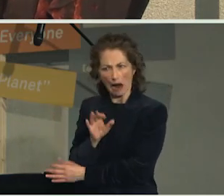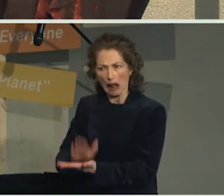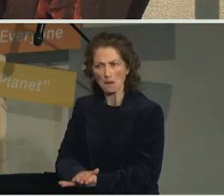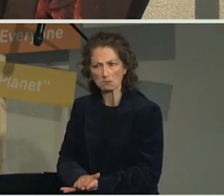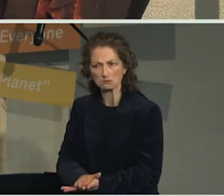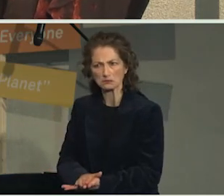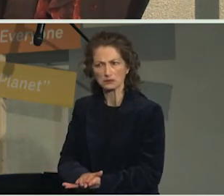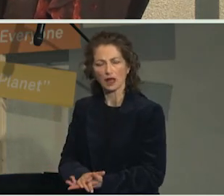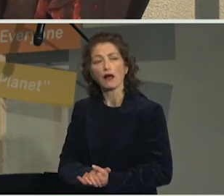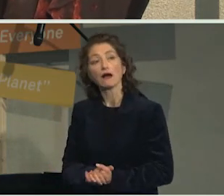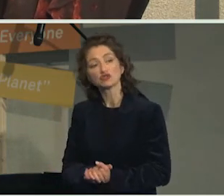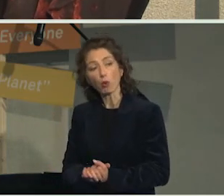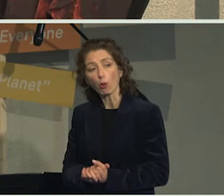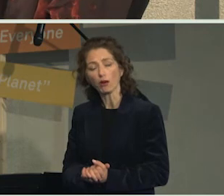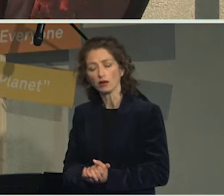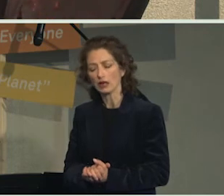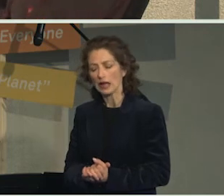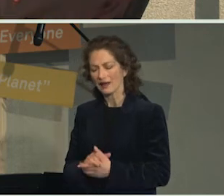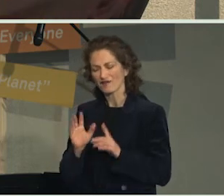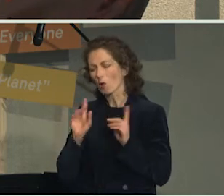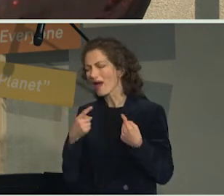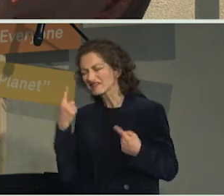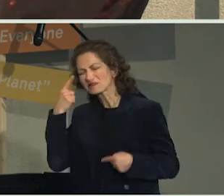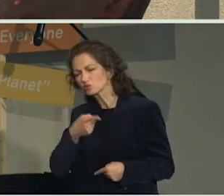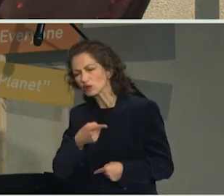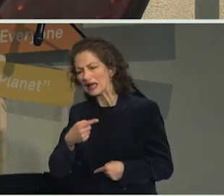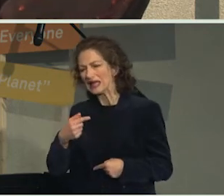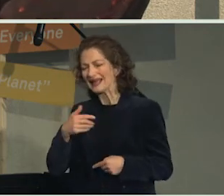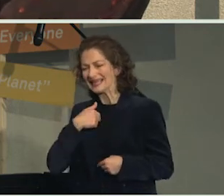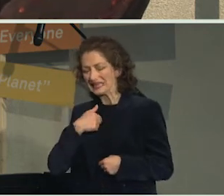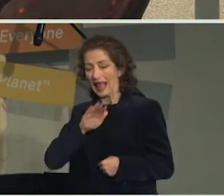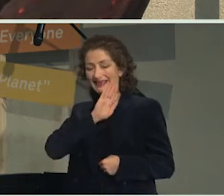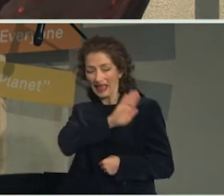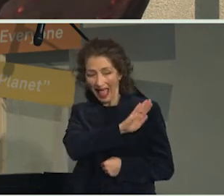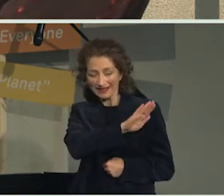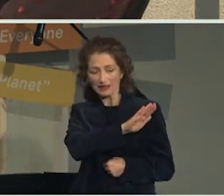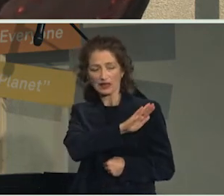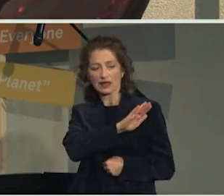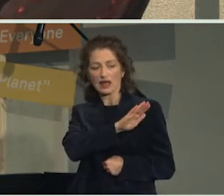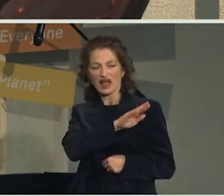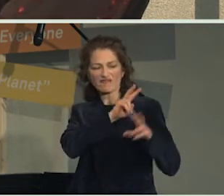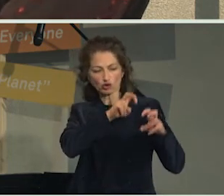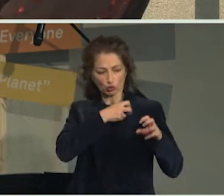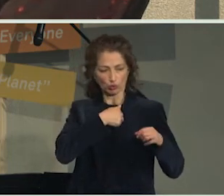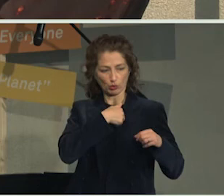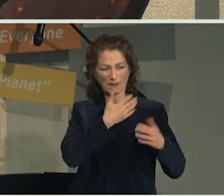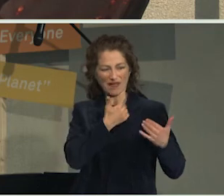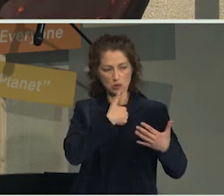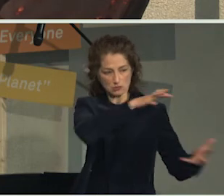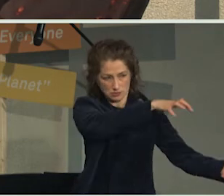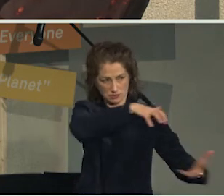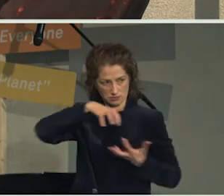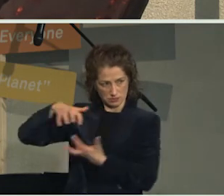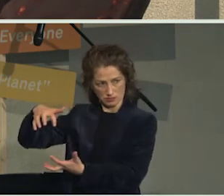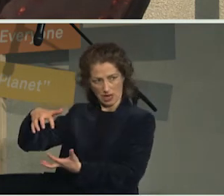month. Ah, so you mean like I take your research application, do some stuff related